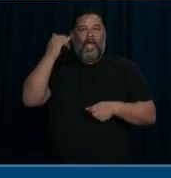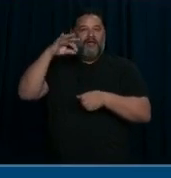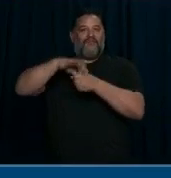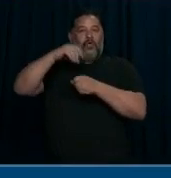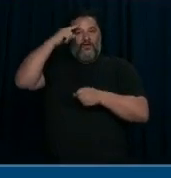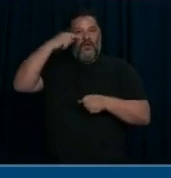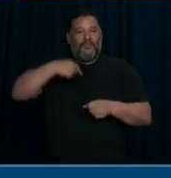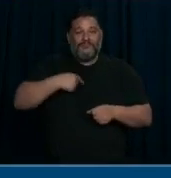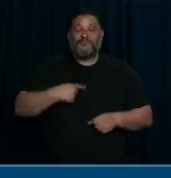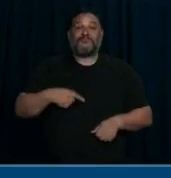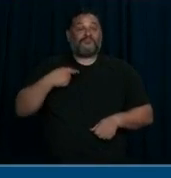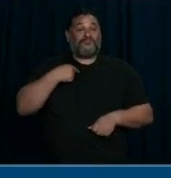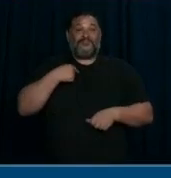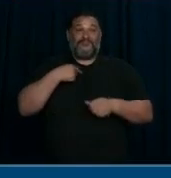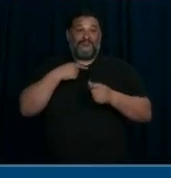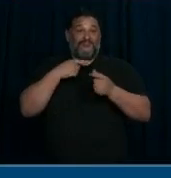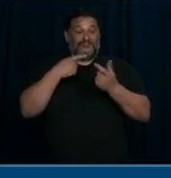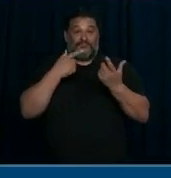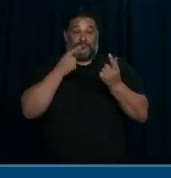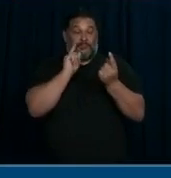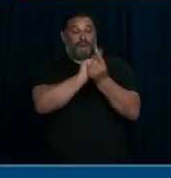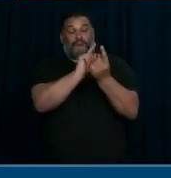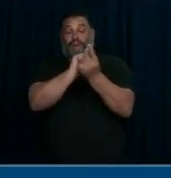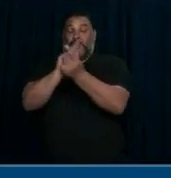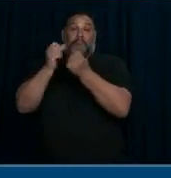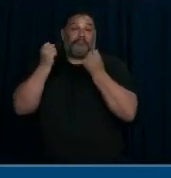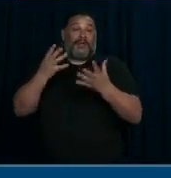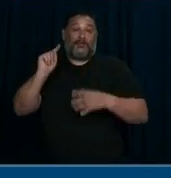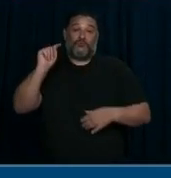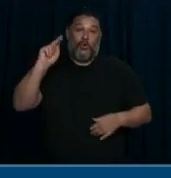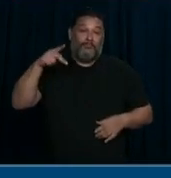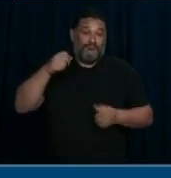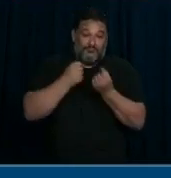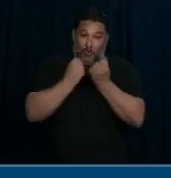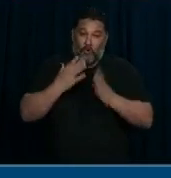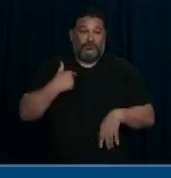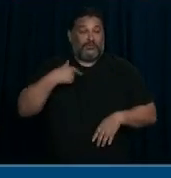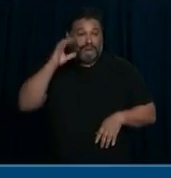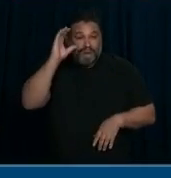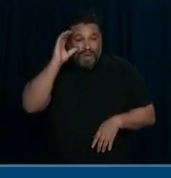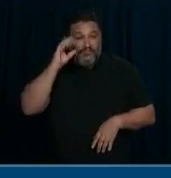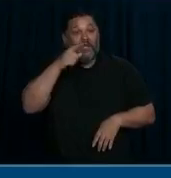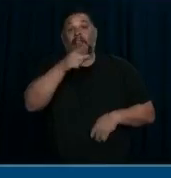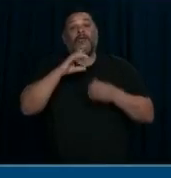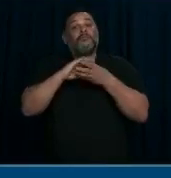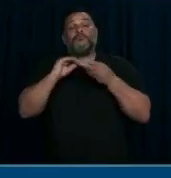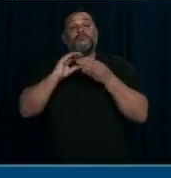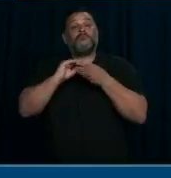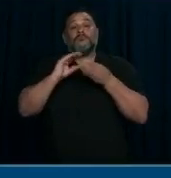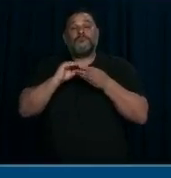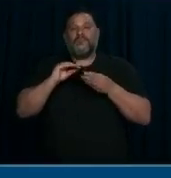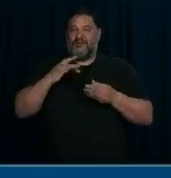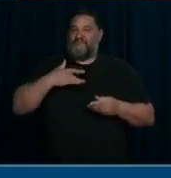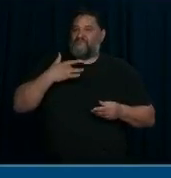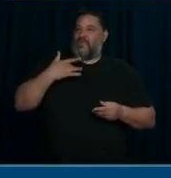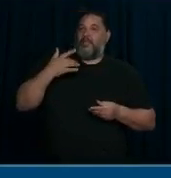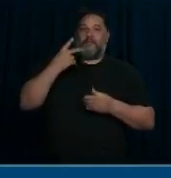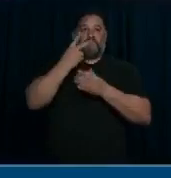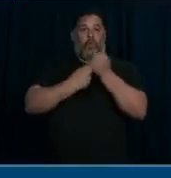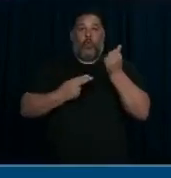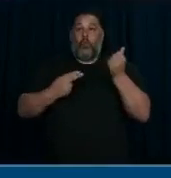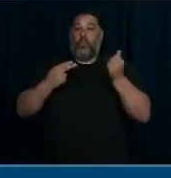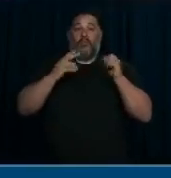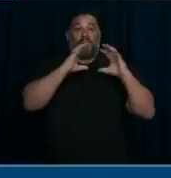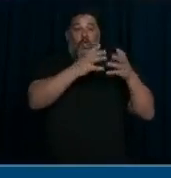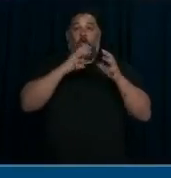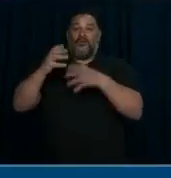ran into lots and lots of Trump supporters, and I listened to them. And what they said was that they didn't feel heard by either party.